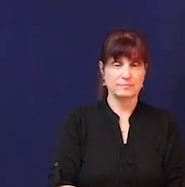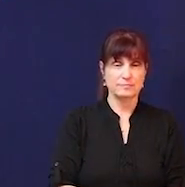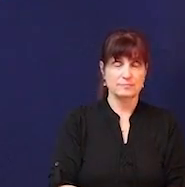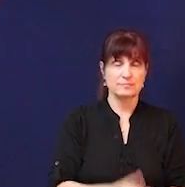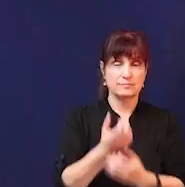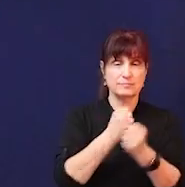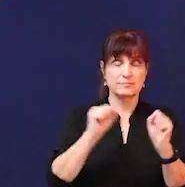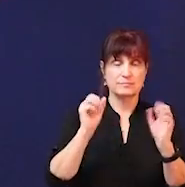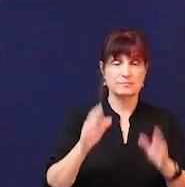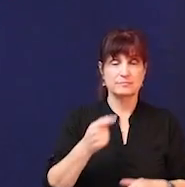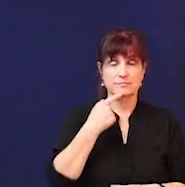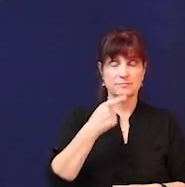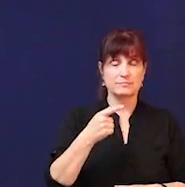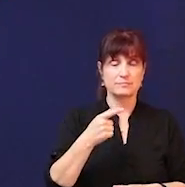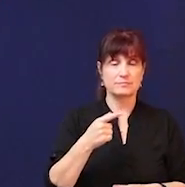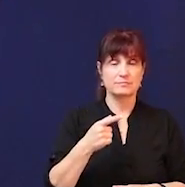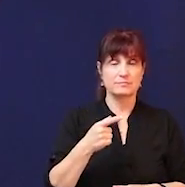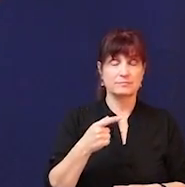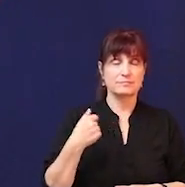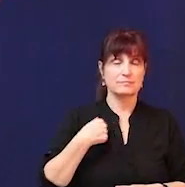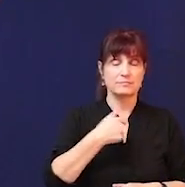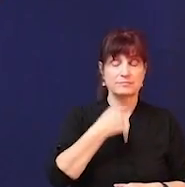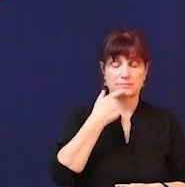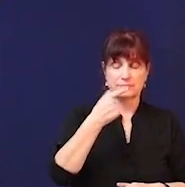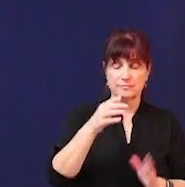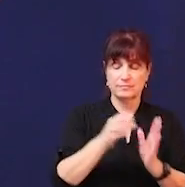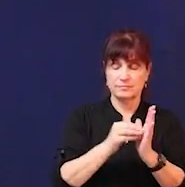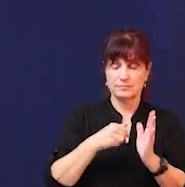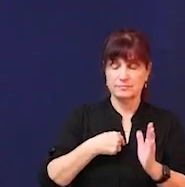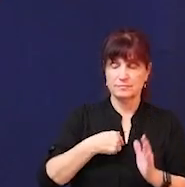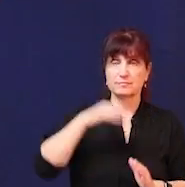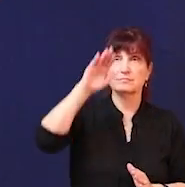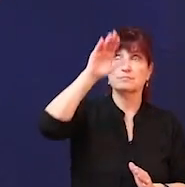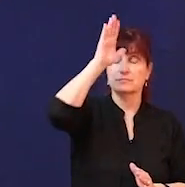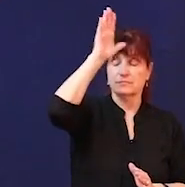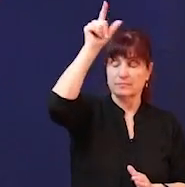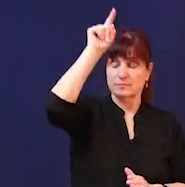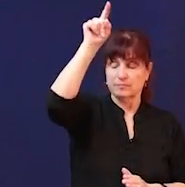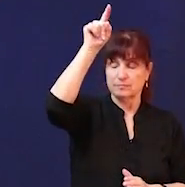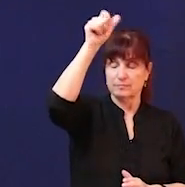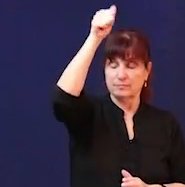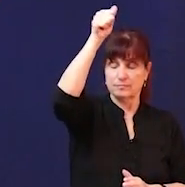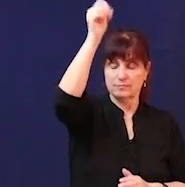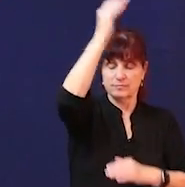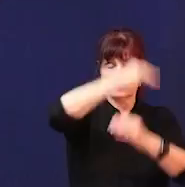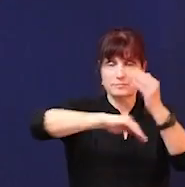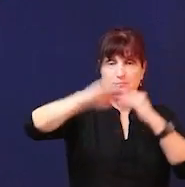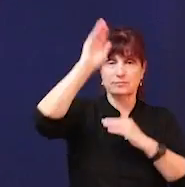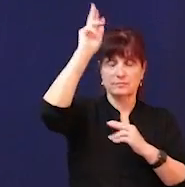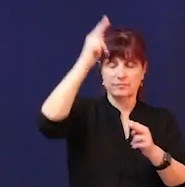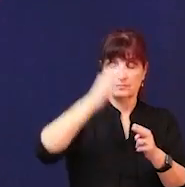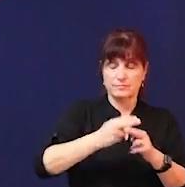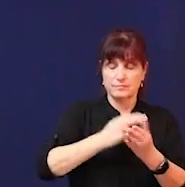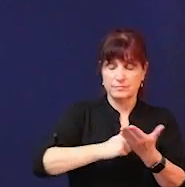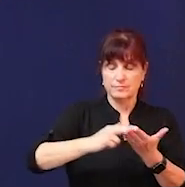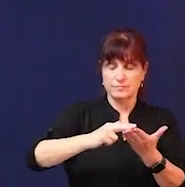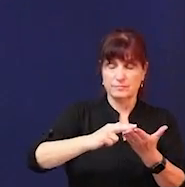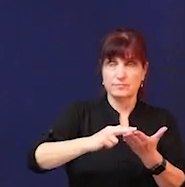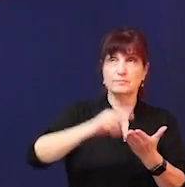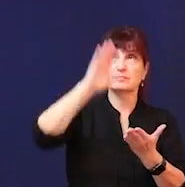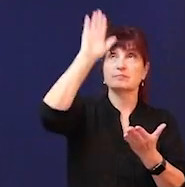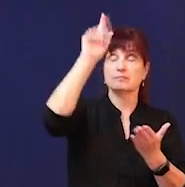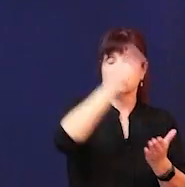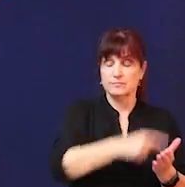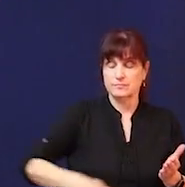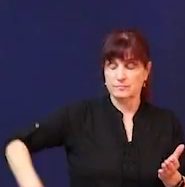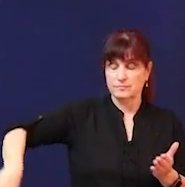At the Savior's command, informed by divine teaching, we dare to say, Our Father, who art in heaven,